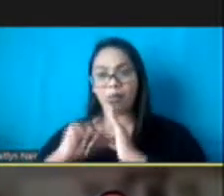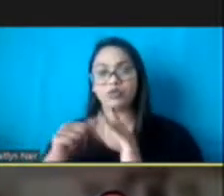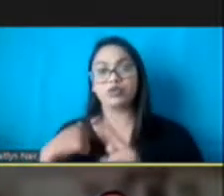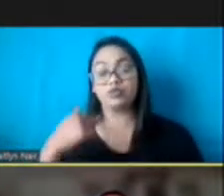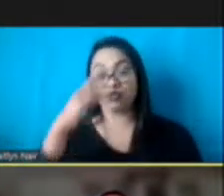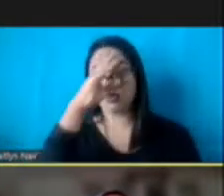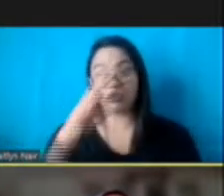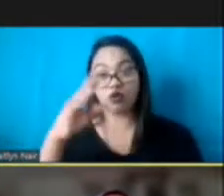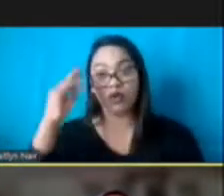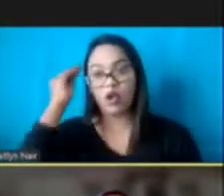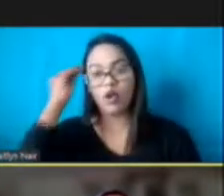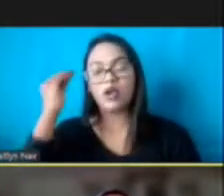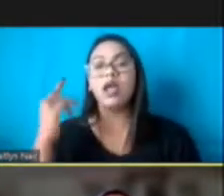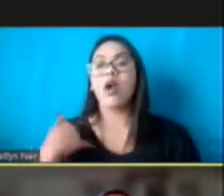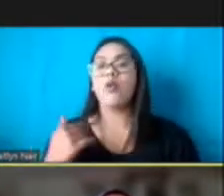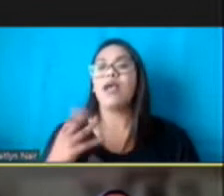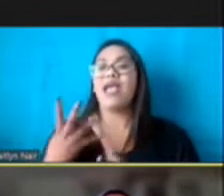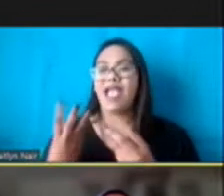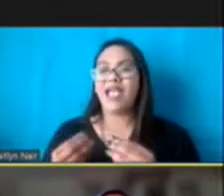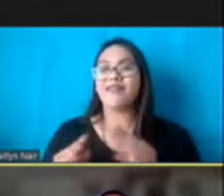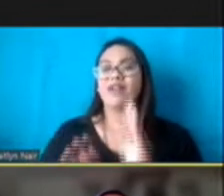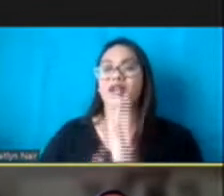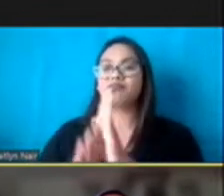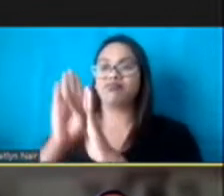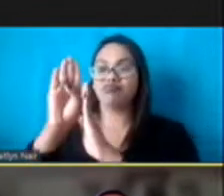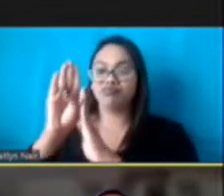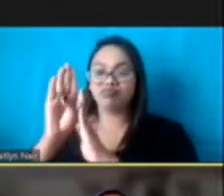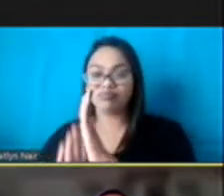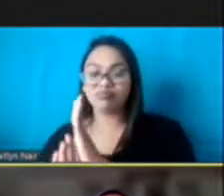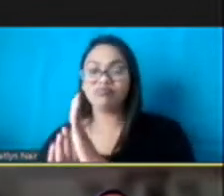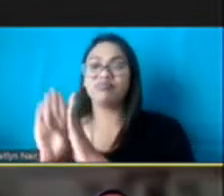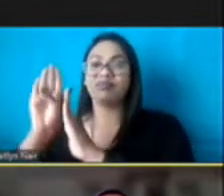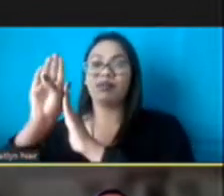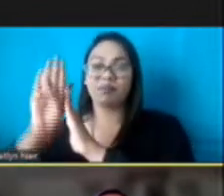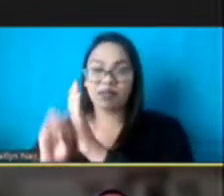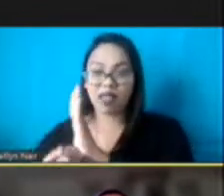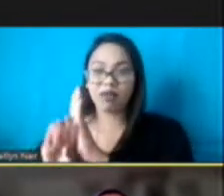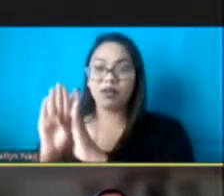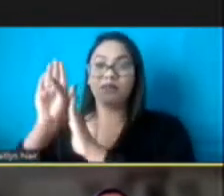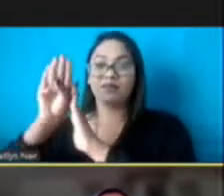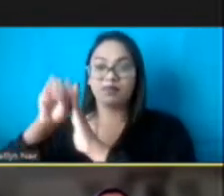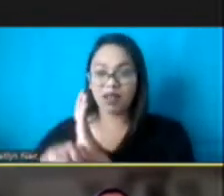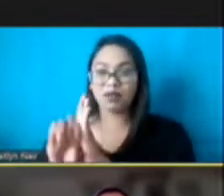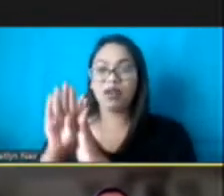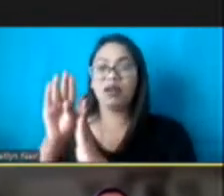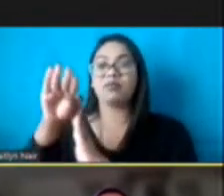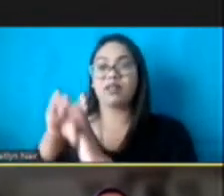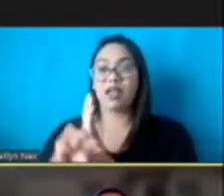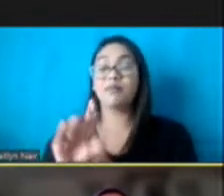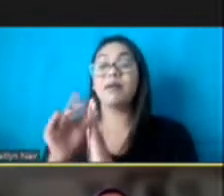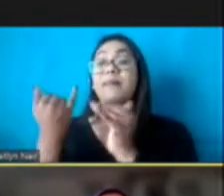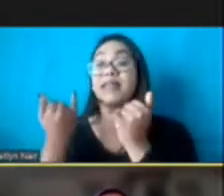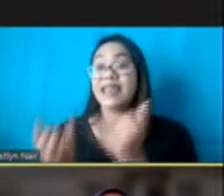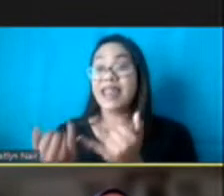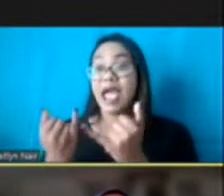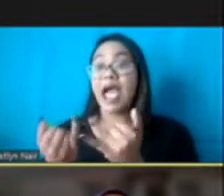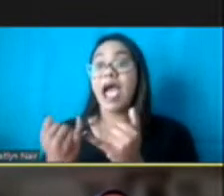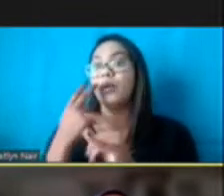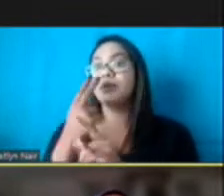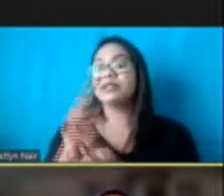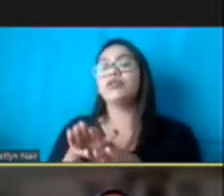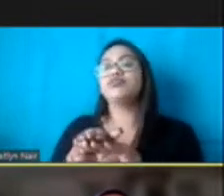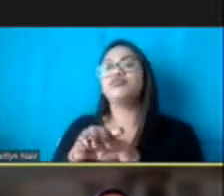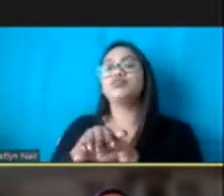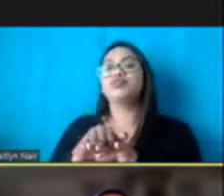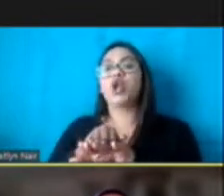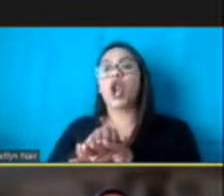rapid week-on-week increase in cases, up to 500% a few weeks ago, although that trend has slowed in the last couple of weeks. We